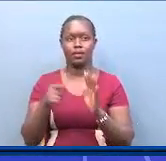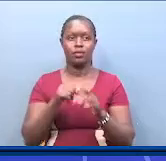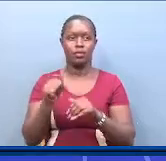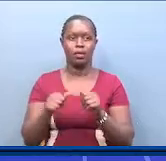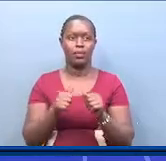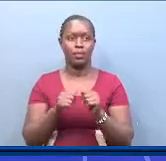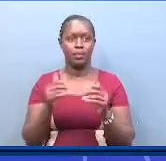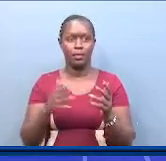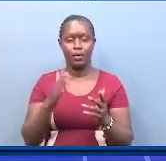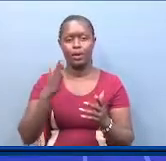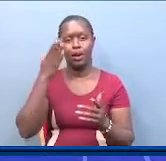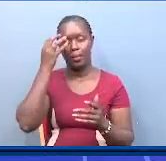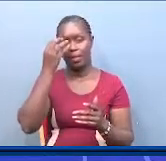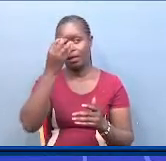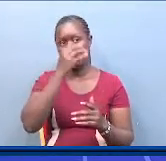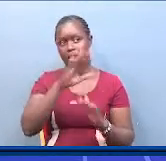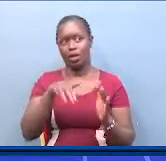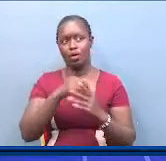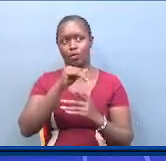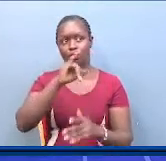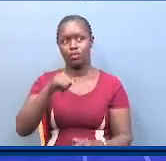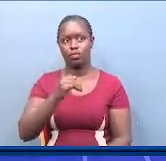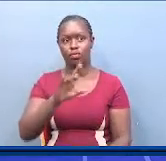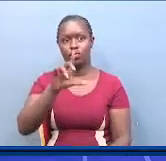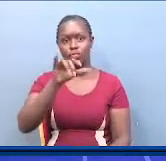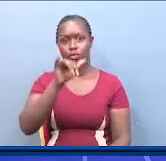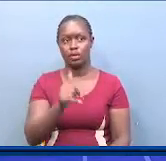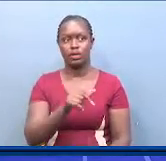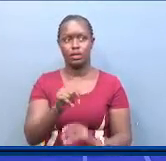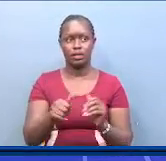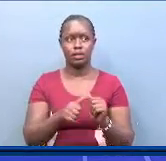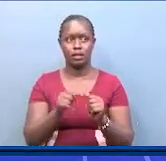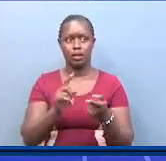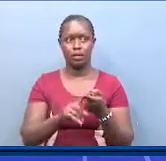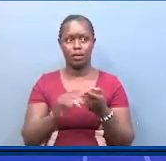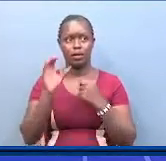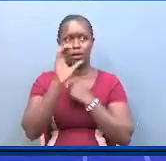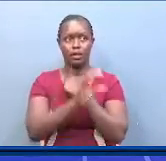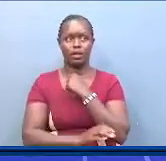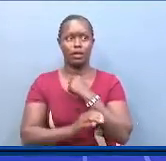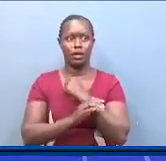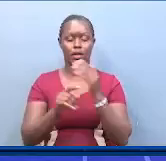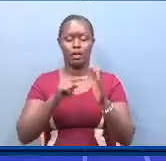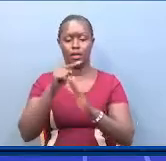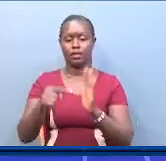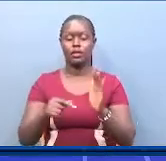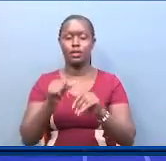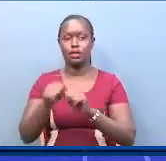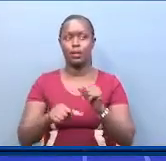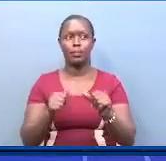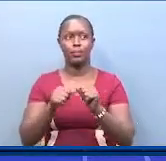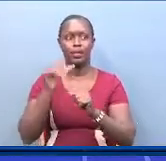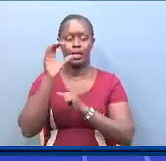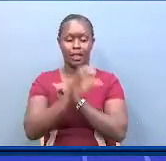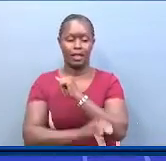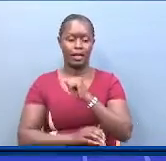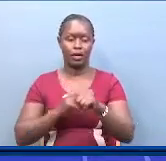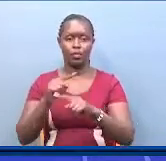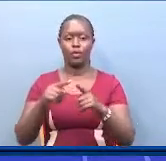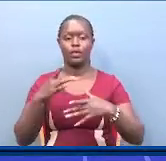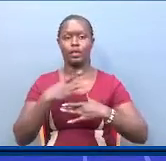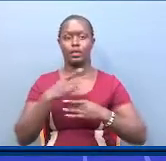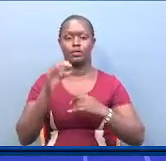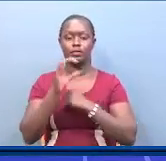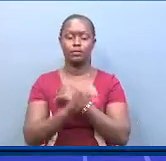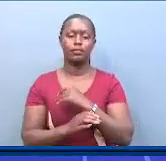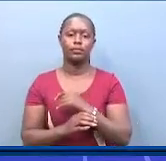about Martha Karua or Julia Chege in Kagema. Mm-hmm. It's about the country. It's about the country. When the interests of the